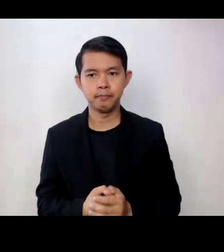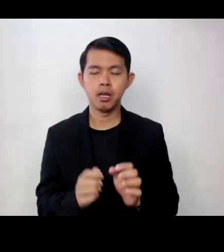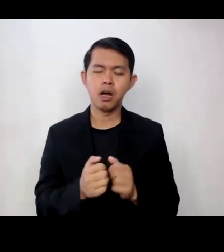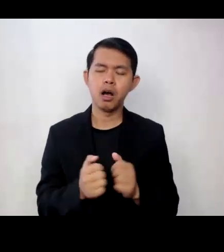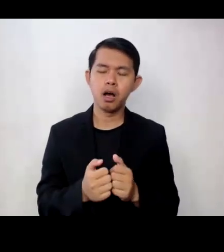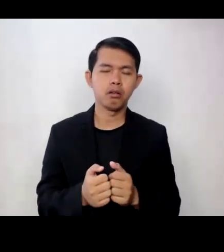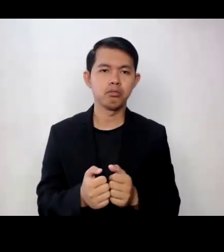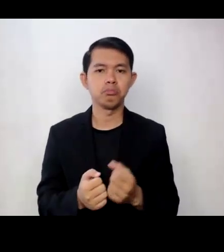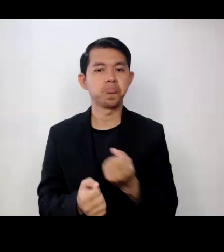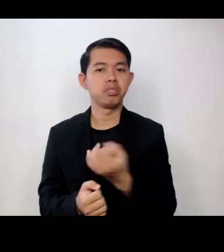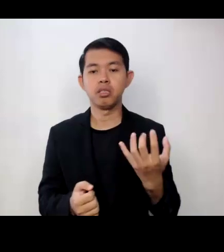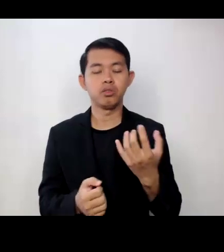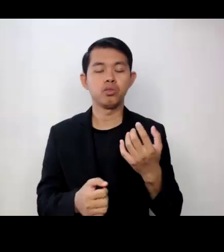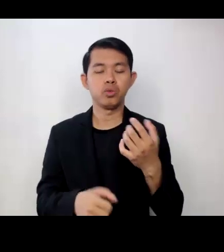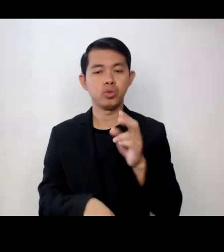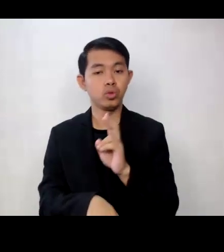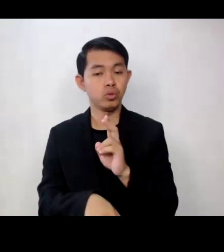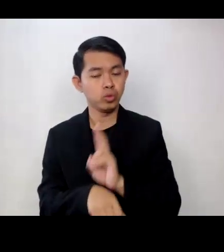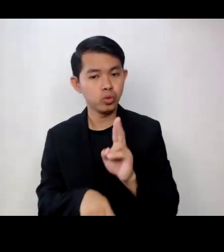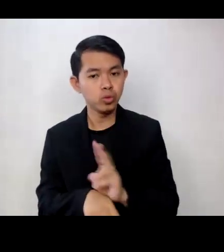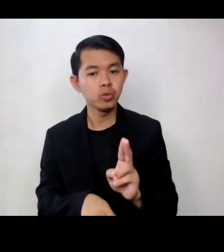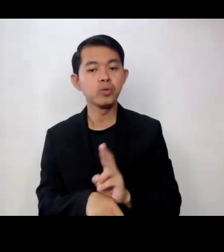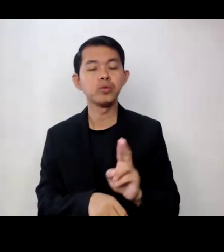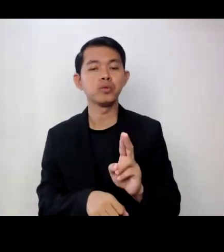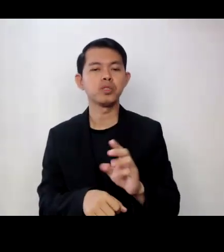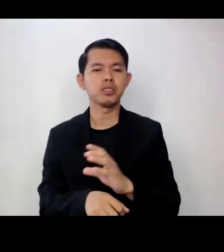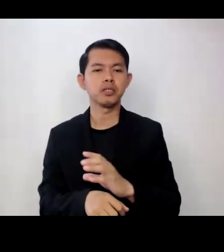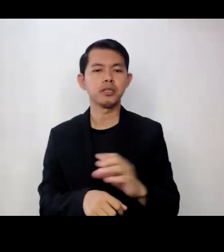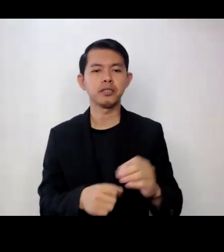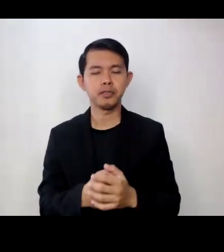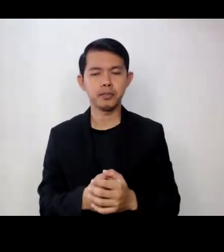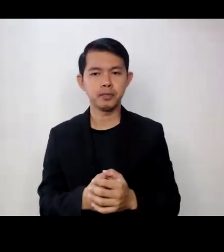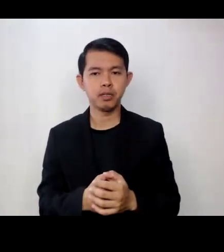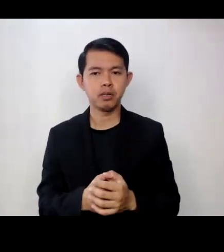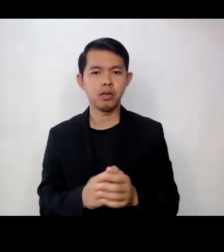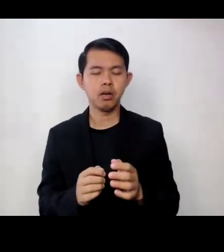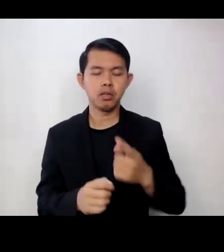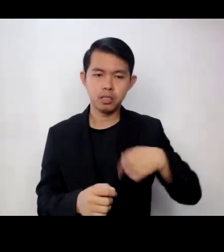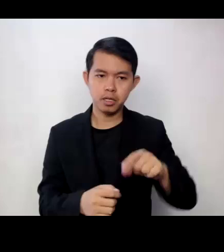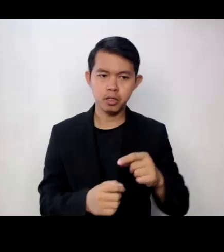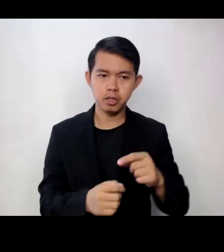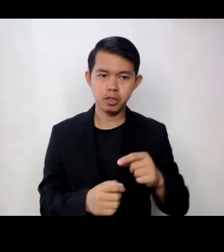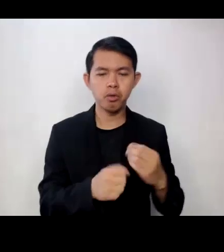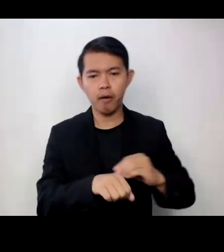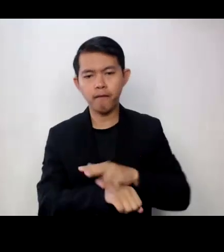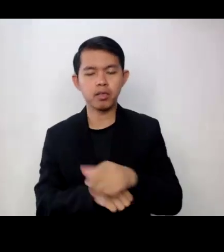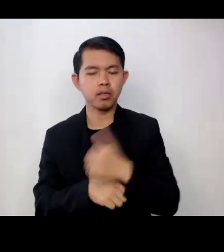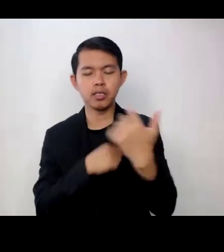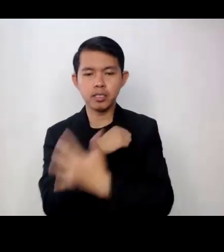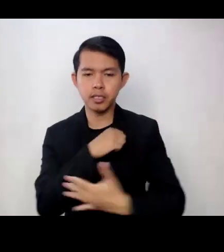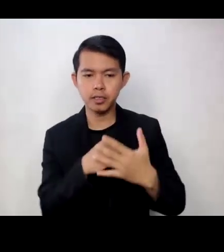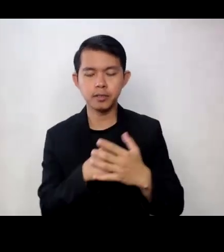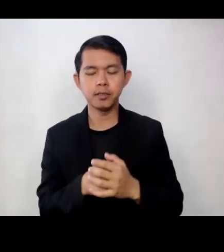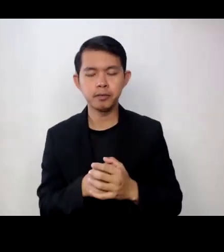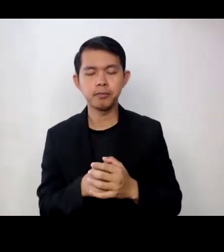towards gender justice or decolonization, and how much of it continues to be colonial and imperialist. No? Thank you for